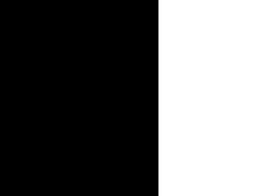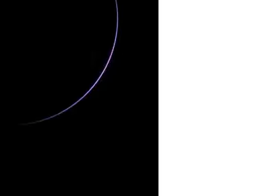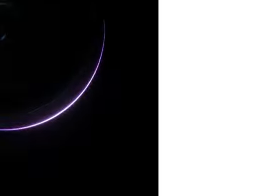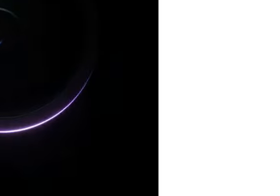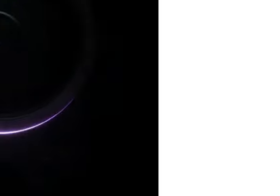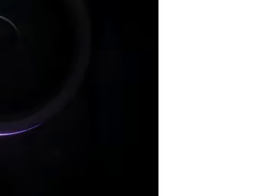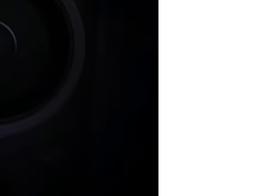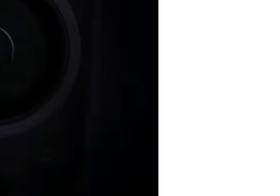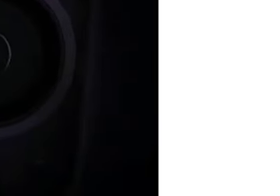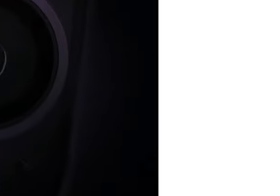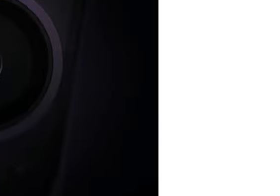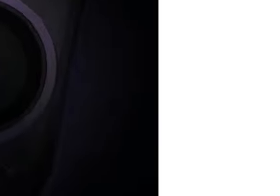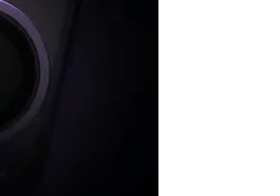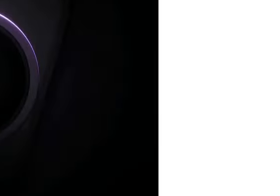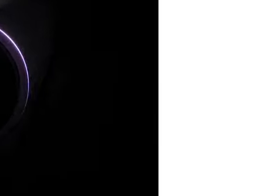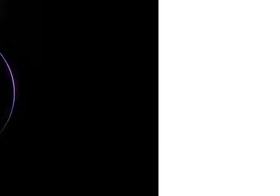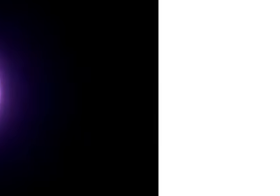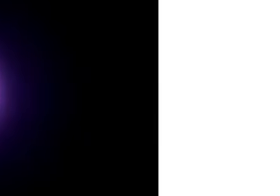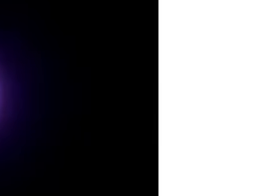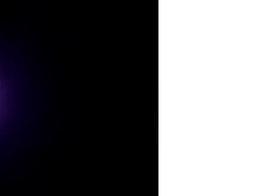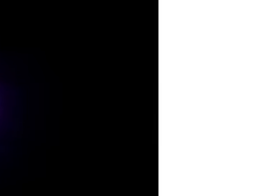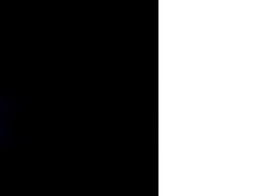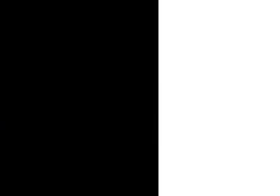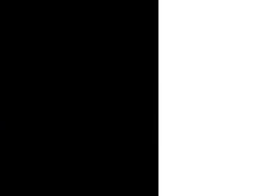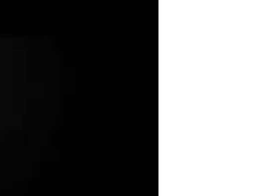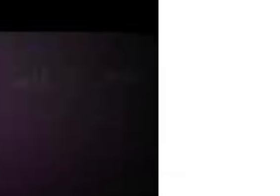The purple iPhone.